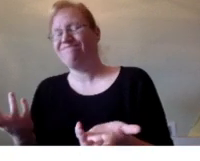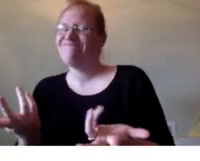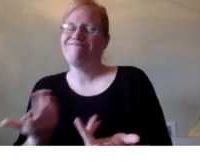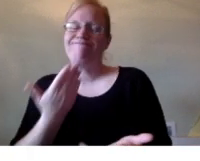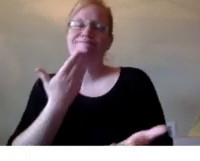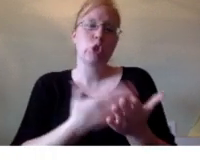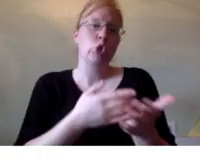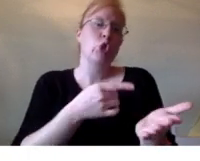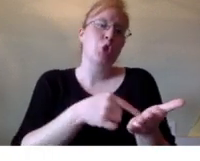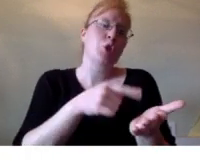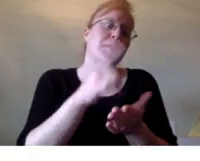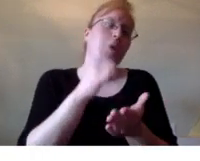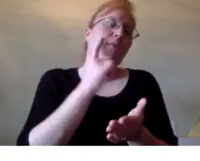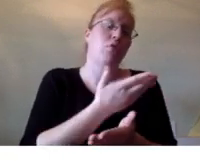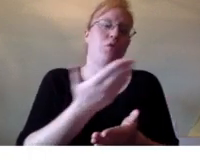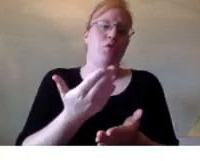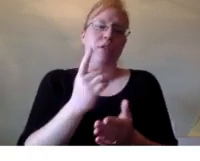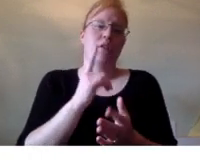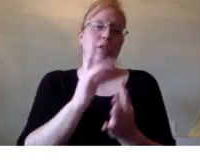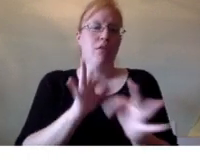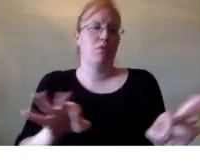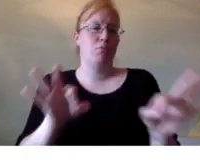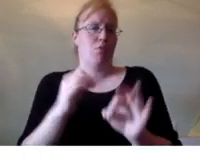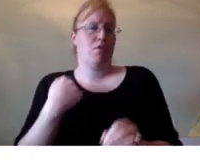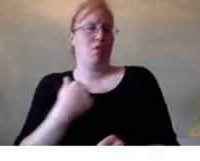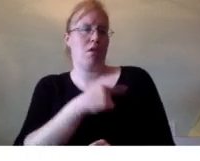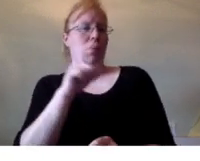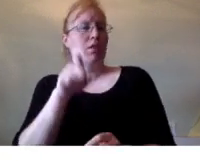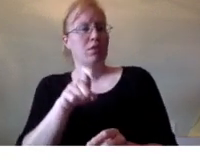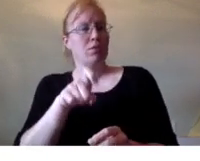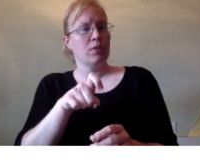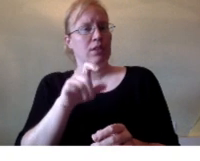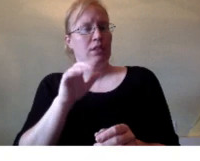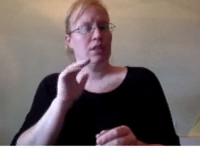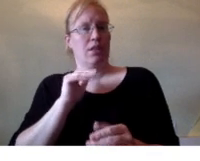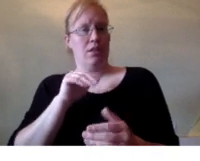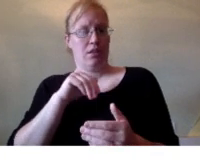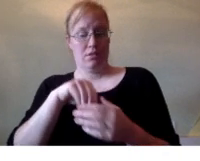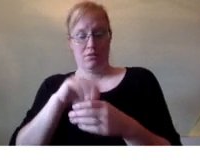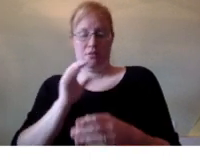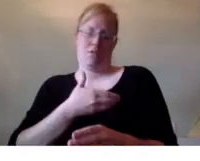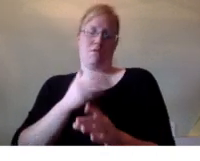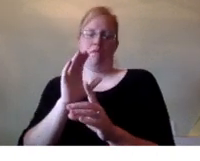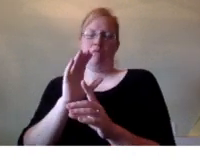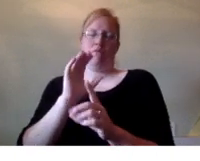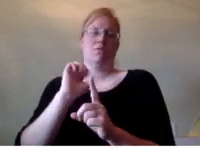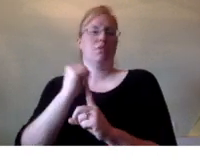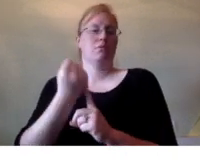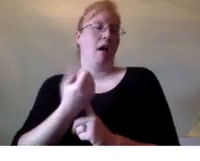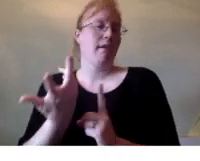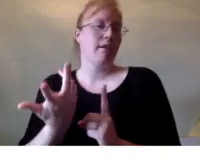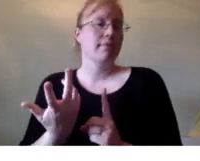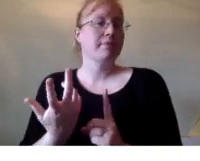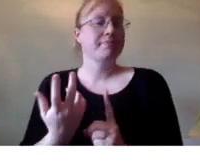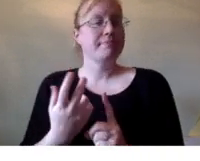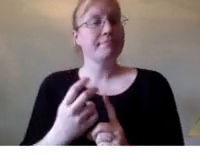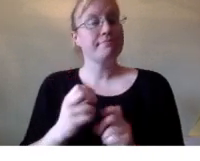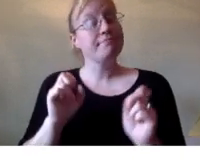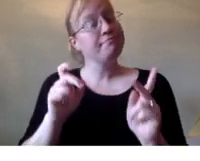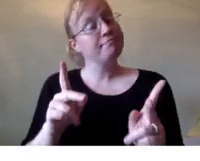They're a good thing. They pay for things that are important to us, that we need in our society. Okay, all right,